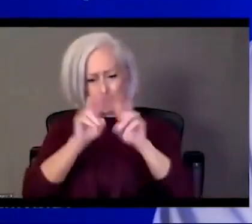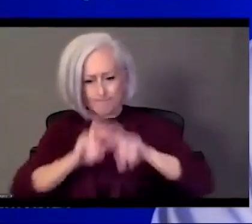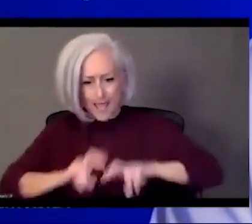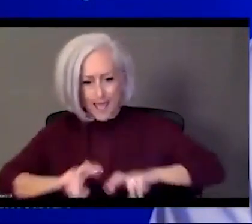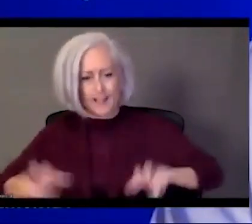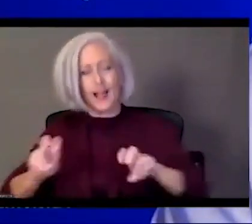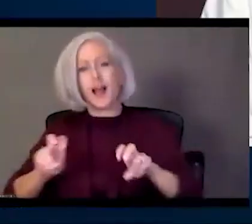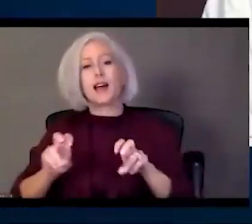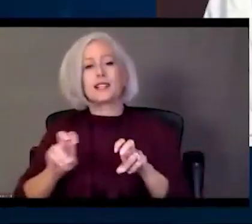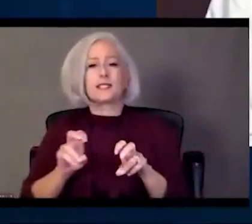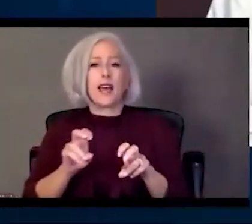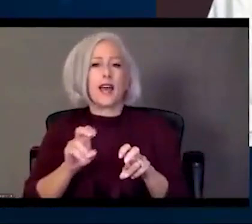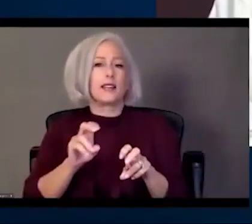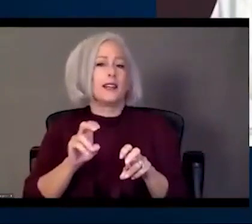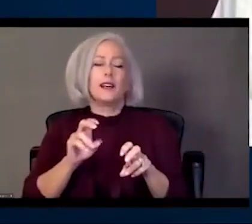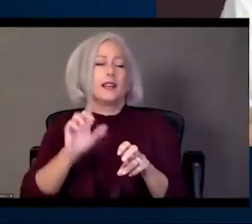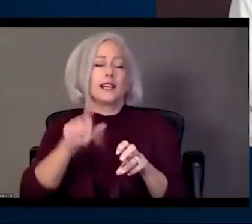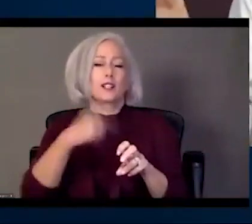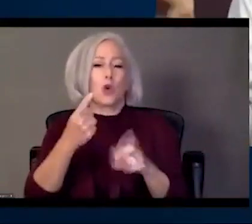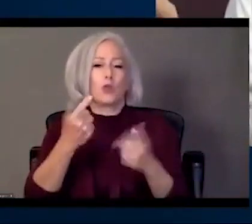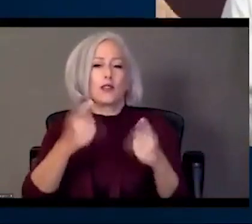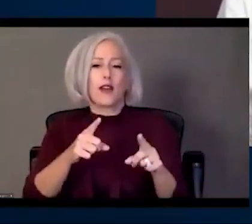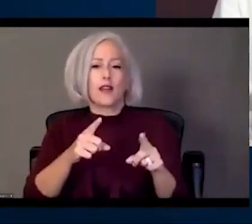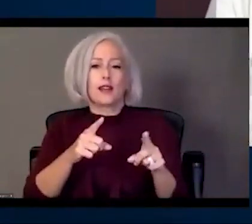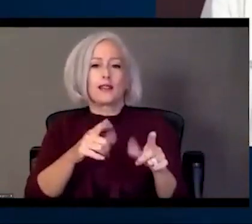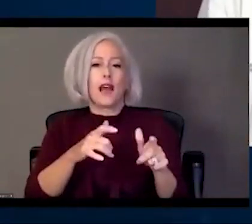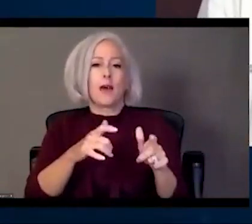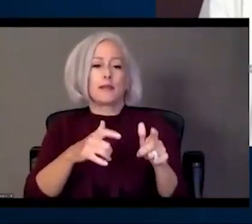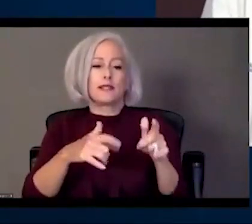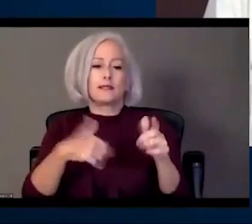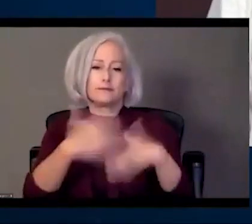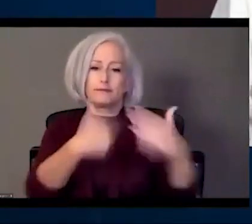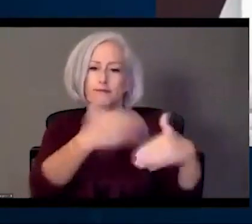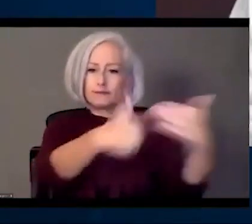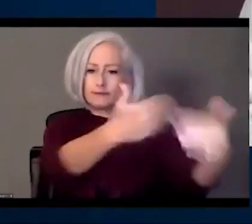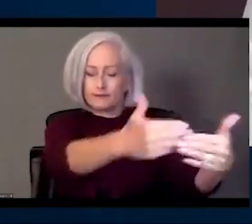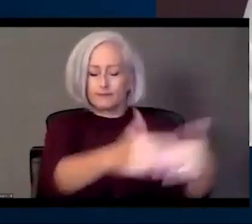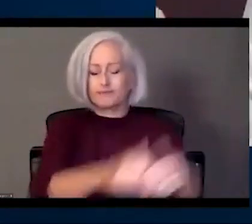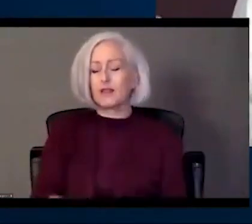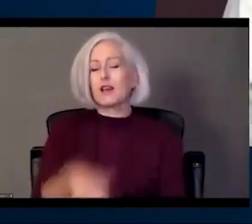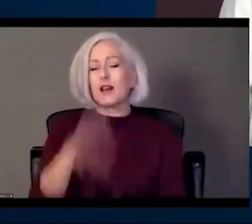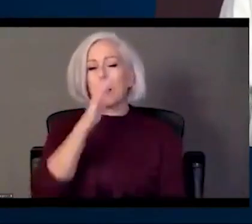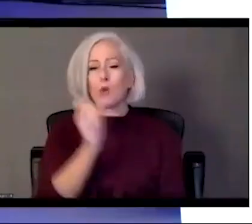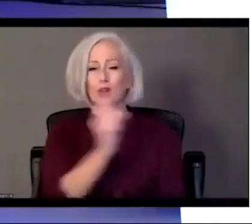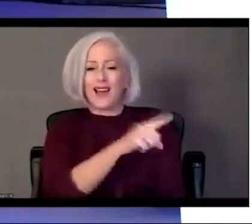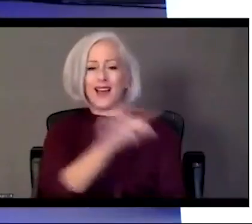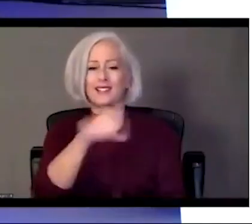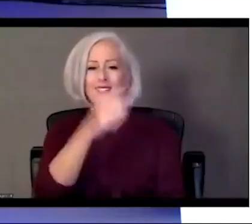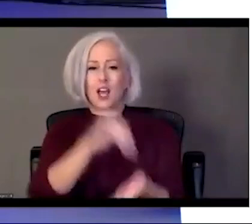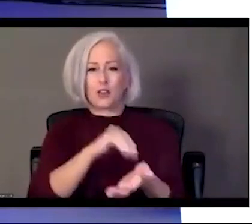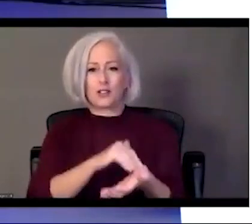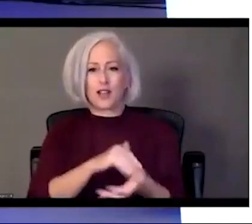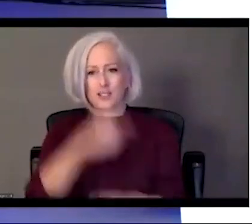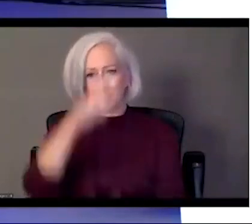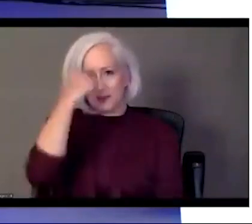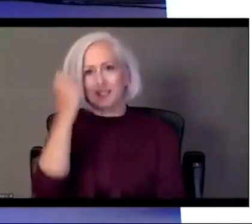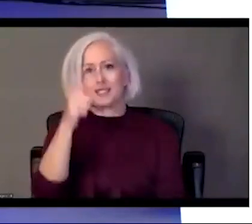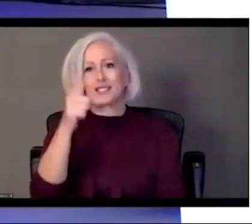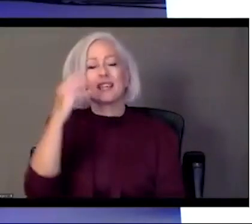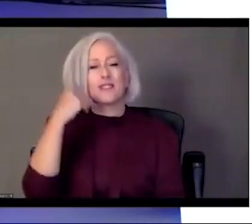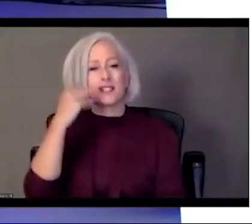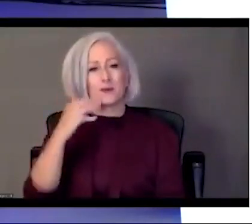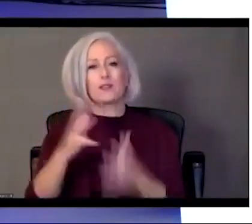think it's too soon. I don't think it is either, and I'm going to ask Dr. Joe McGuirk the same thing in just a minute, because he's been through a lifetime of having to take new drugs on